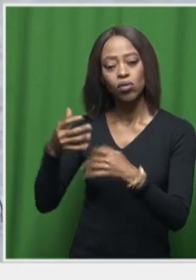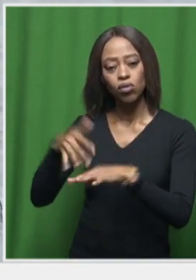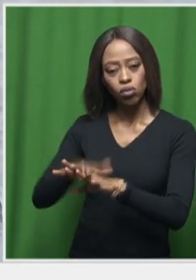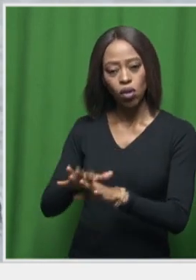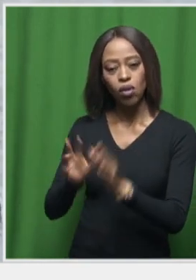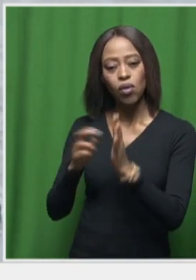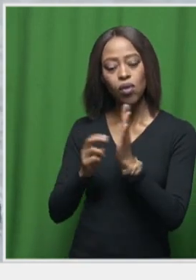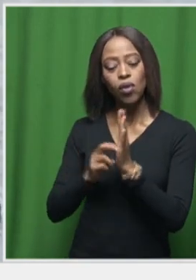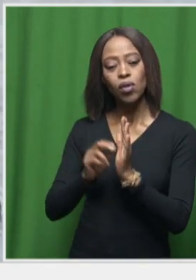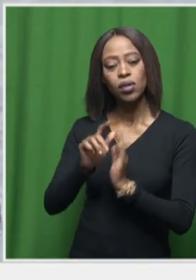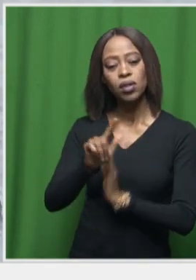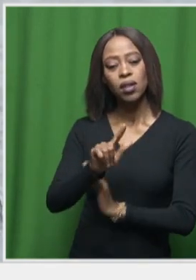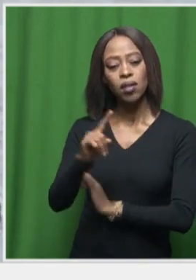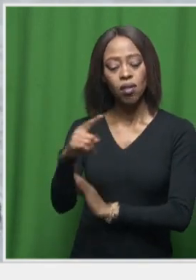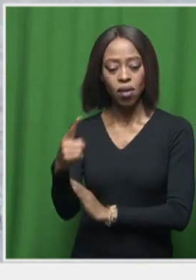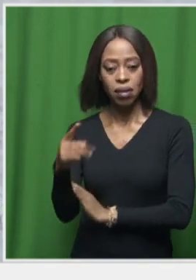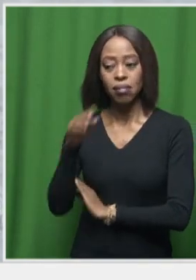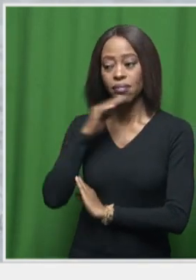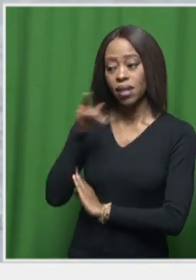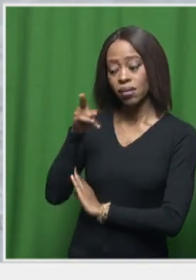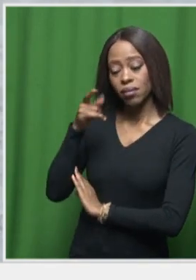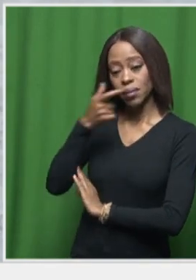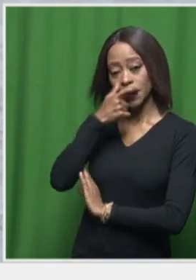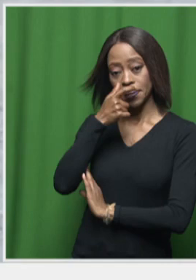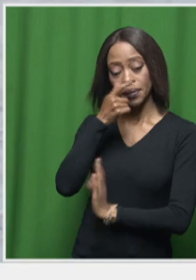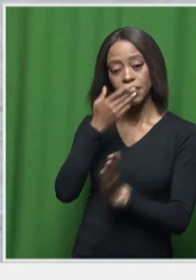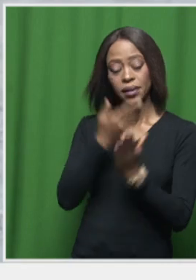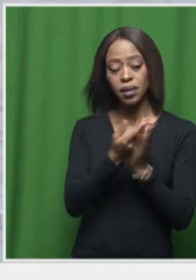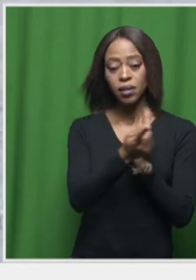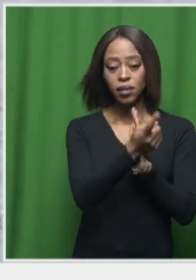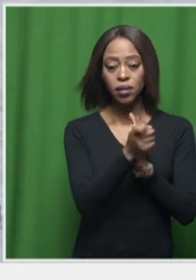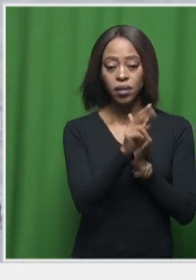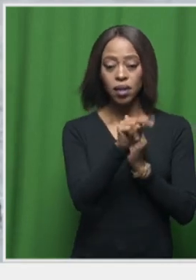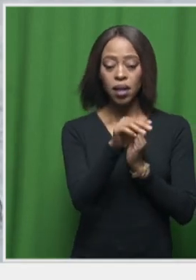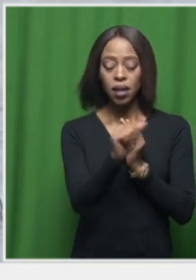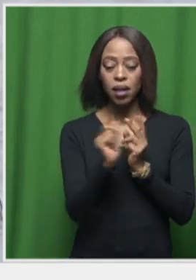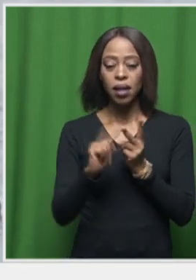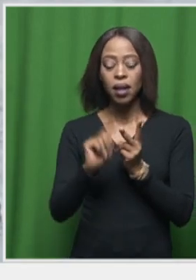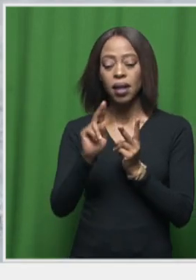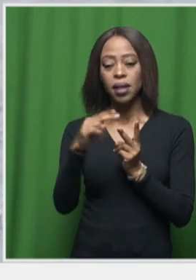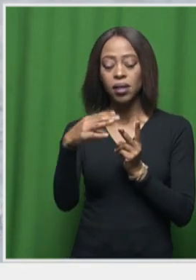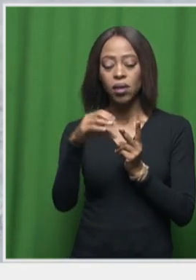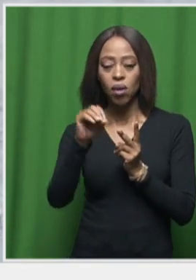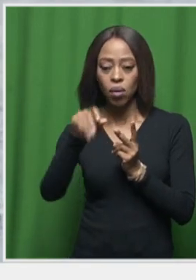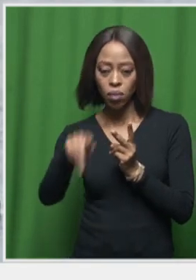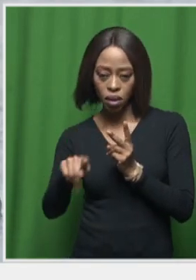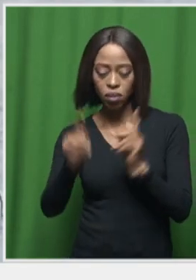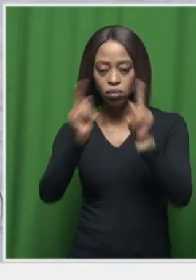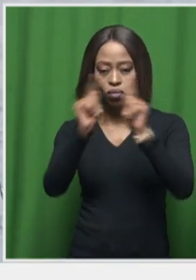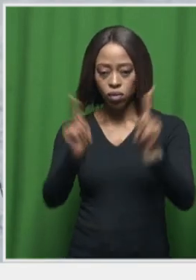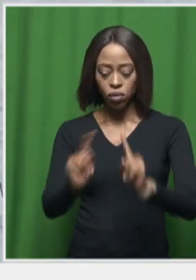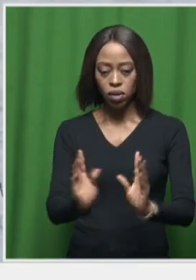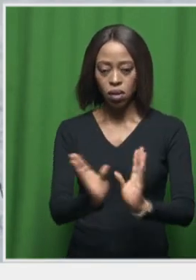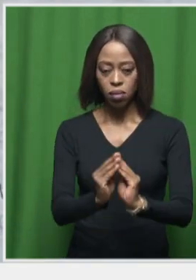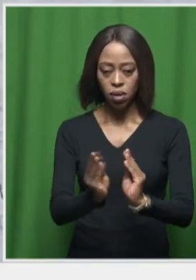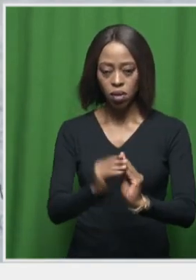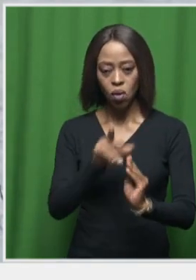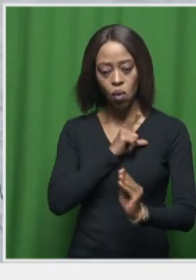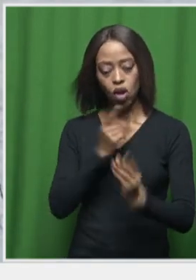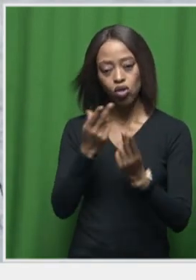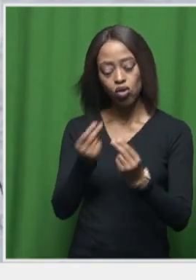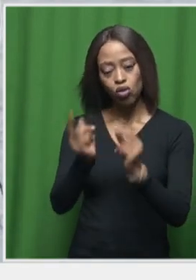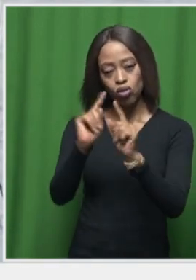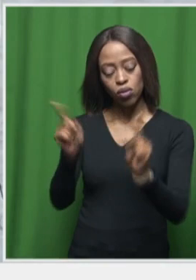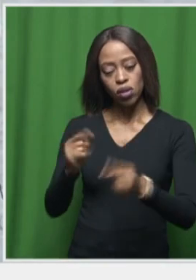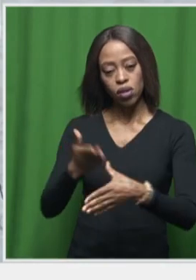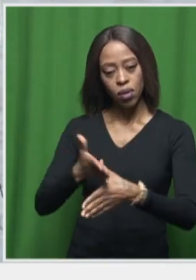provide for the President to summon both the NA and the NCOP to a special sitting to conduct special business. So